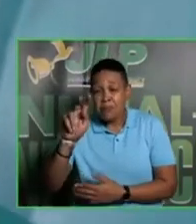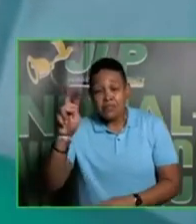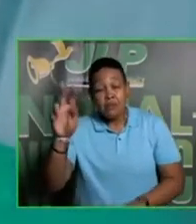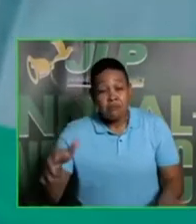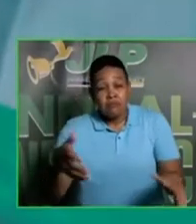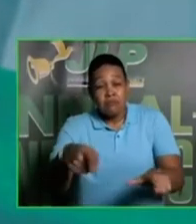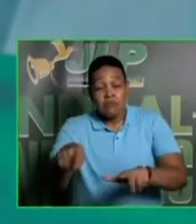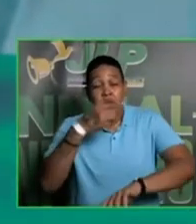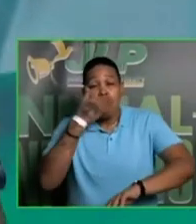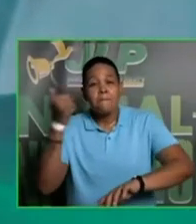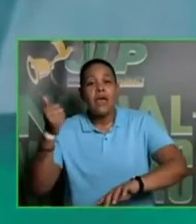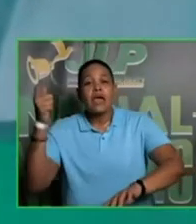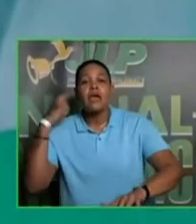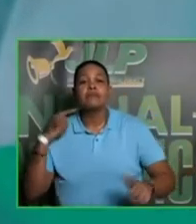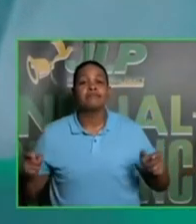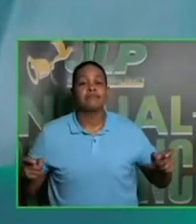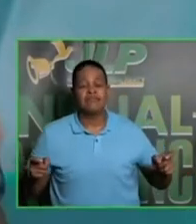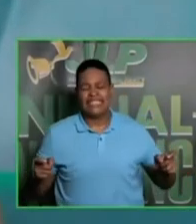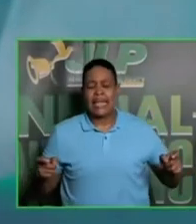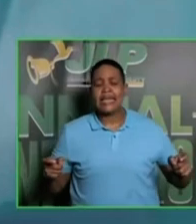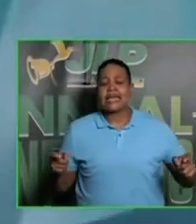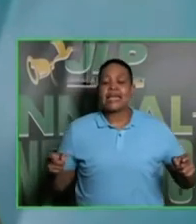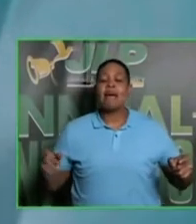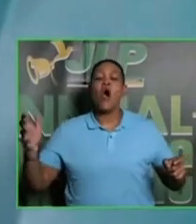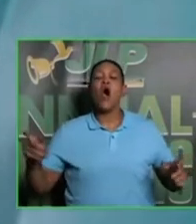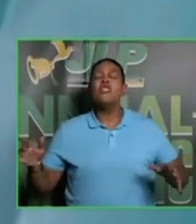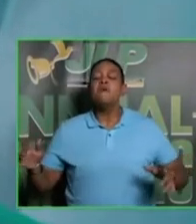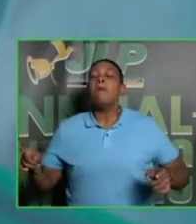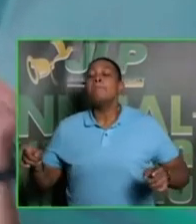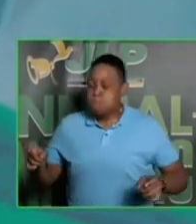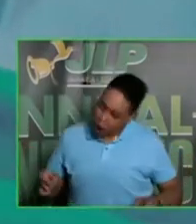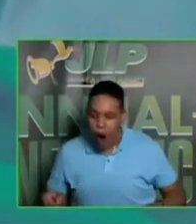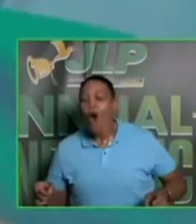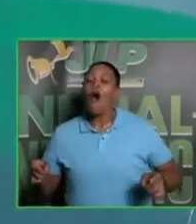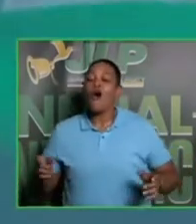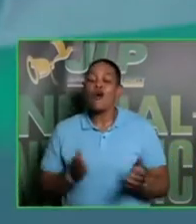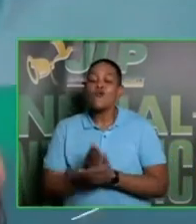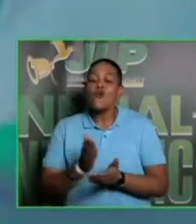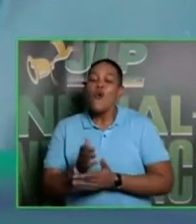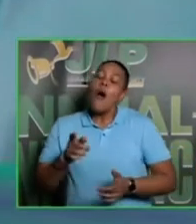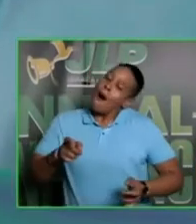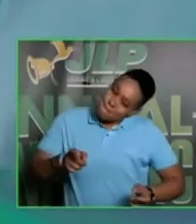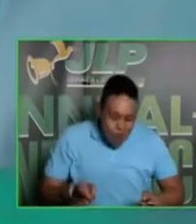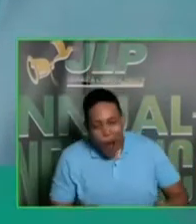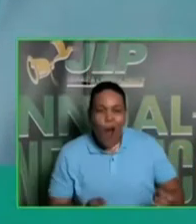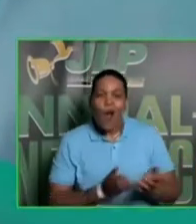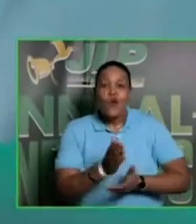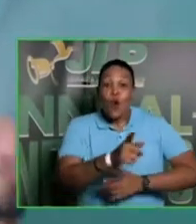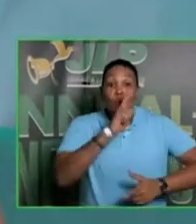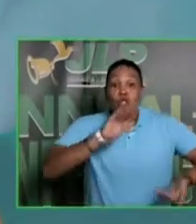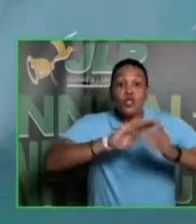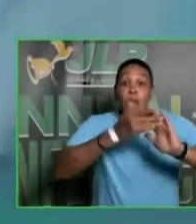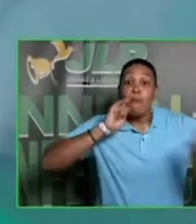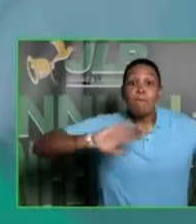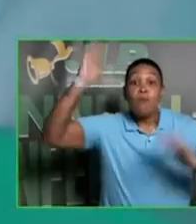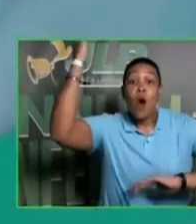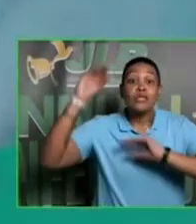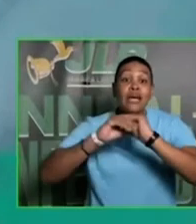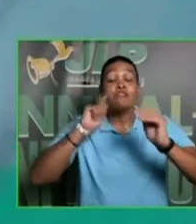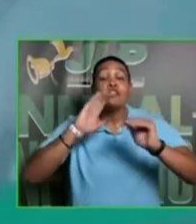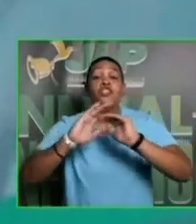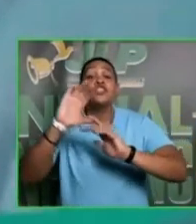the better sailor, the better captain of the ship of Jamaica. Whenever Jamaica faces a crisis, it is the